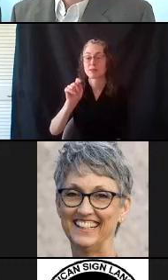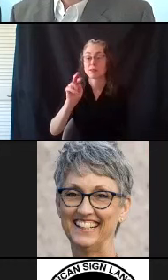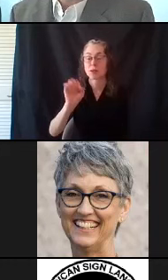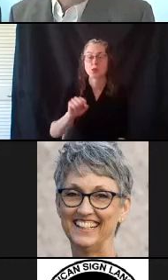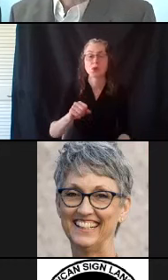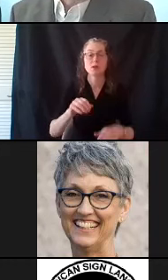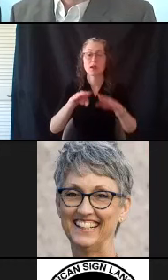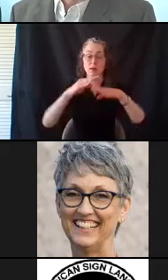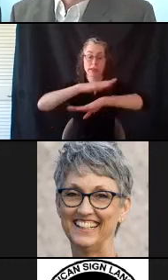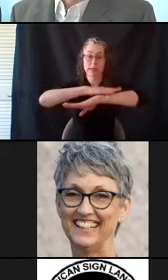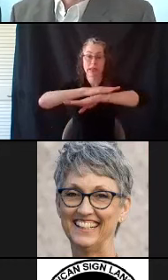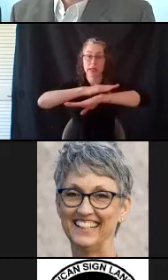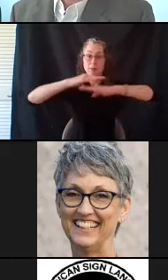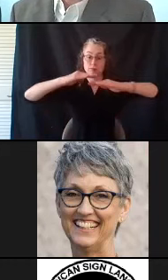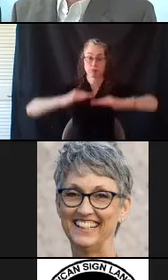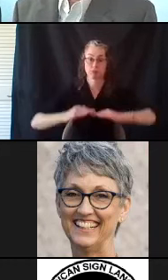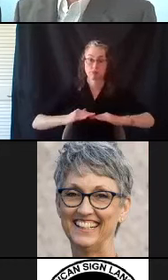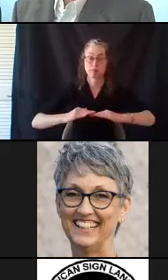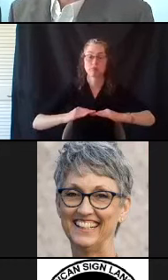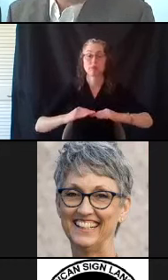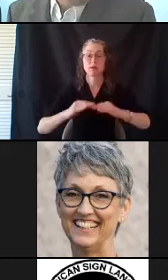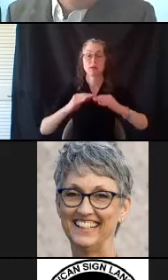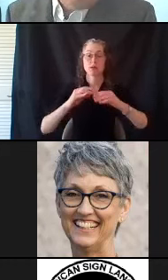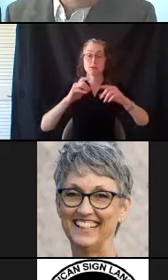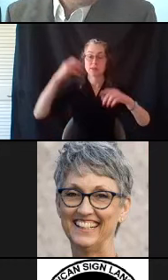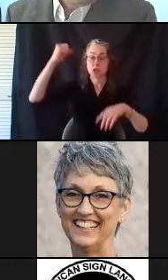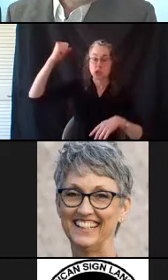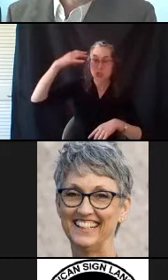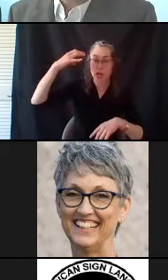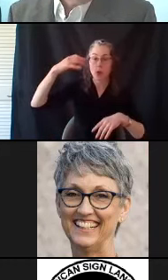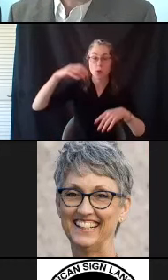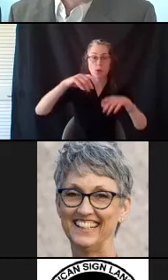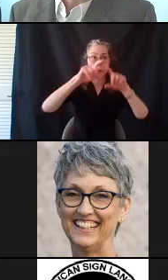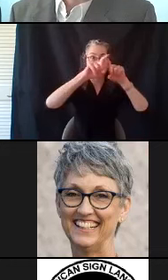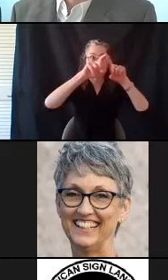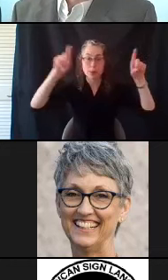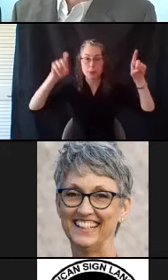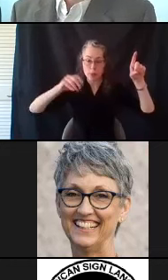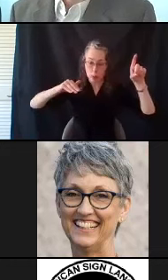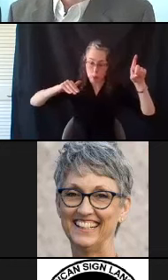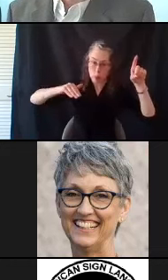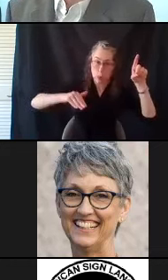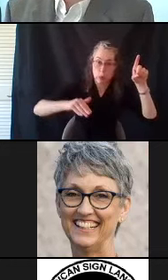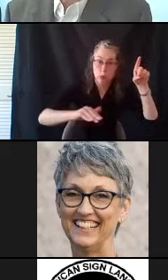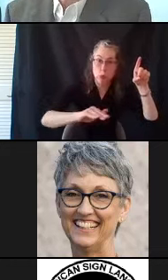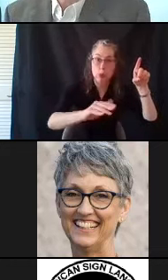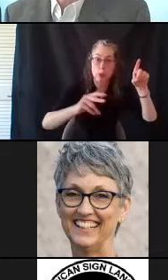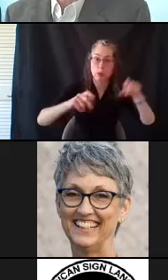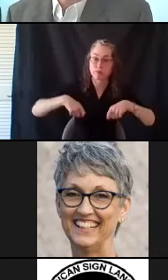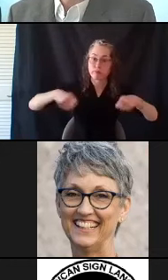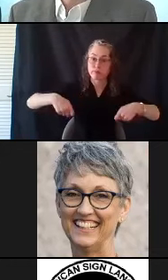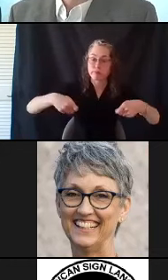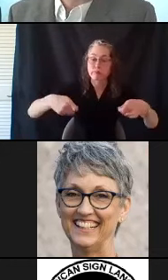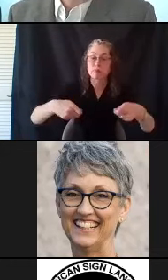sinks, roll-in showers, that they should be included in every home. The fact is, it's not practical to include